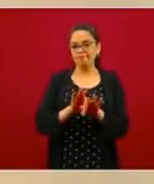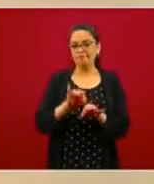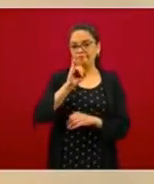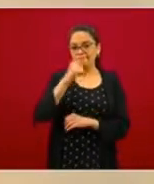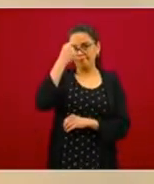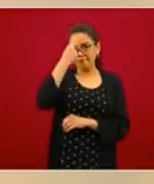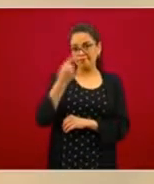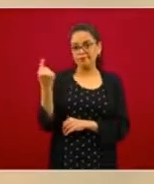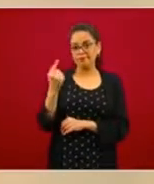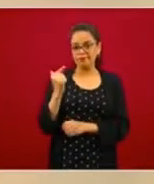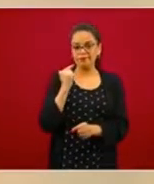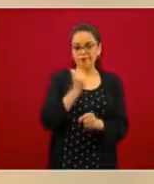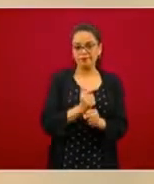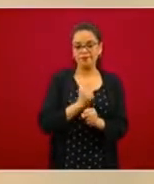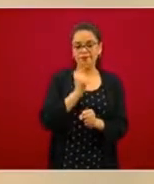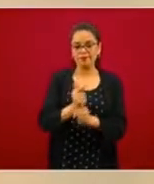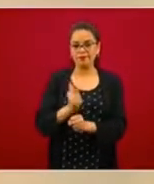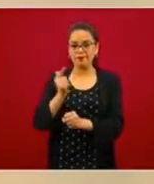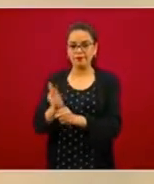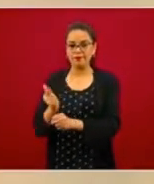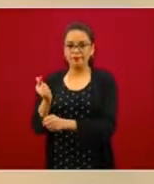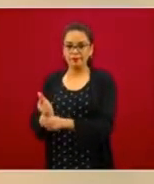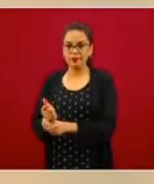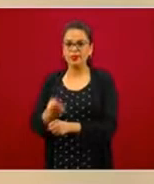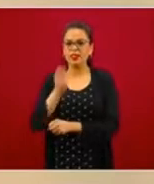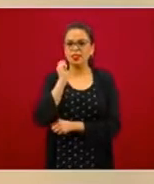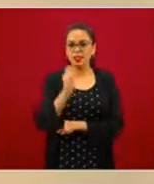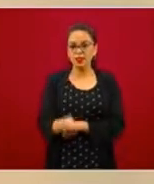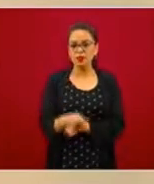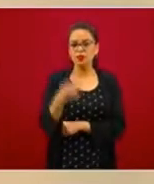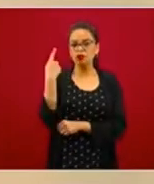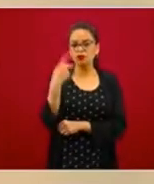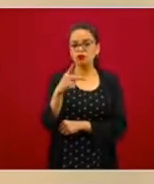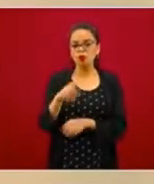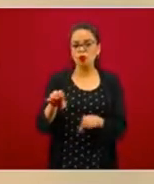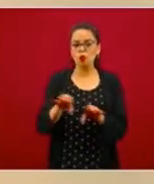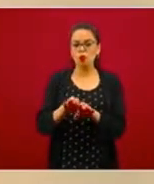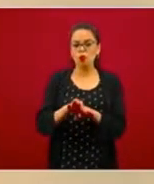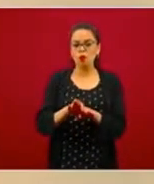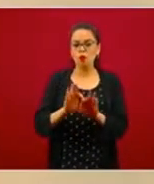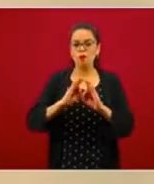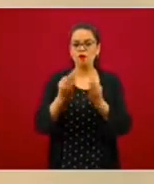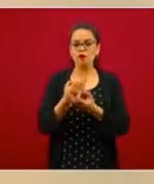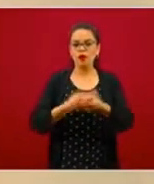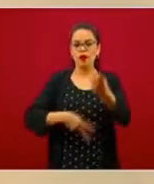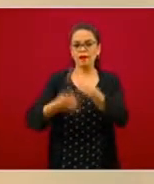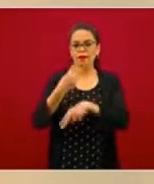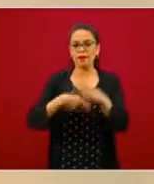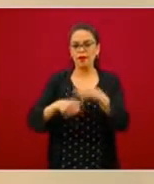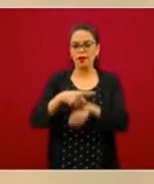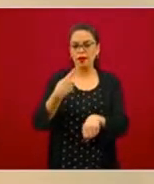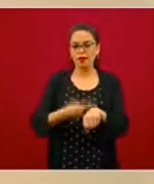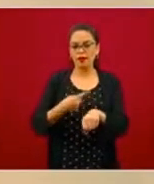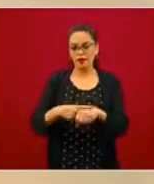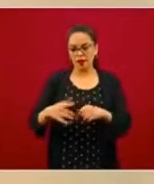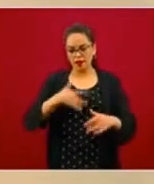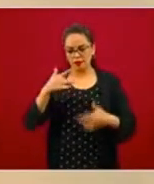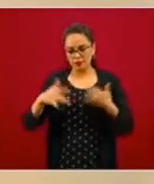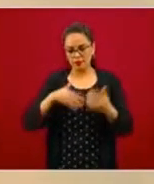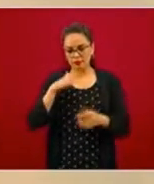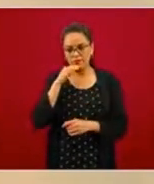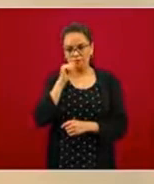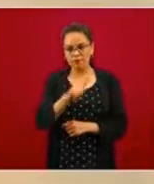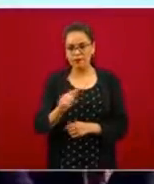of the COVID transmission, and unfortunately, 9,415 people have lost their lives because of